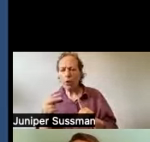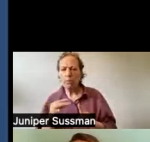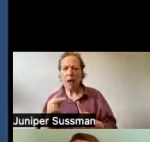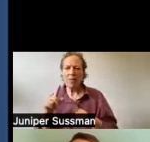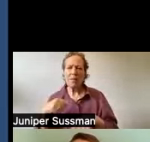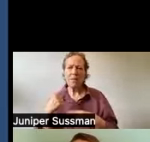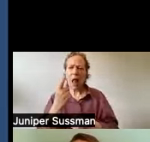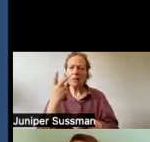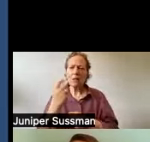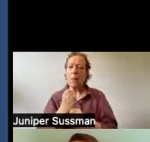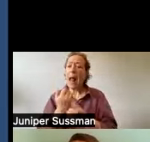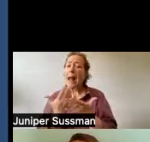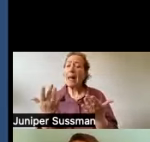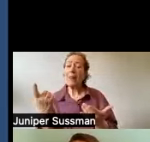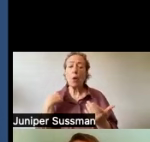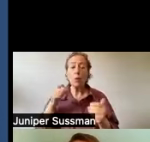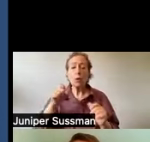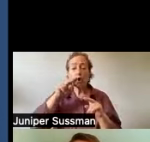Anything we should keep our eye on?